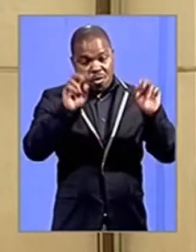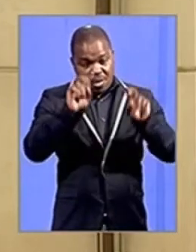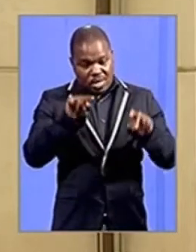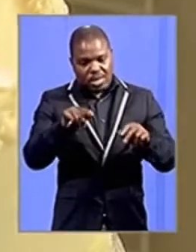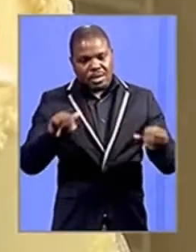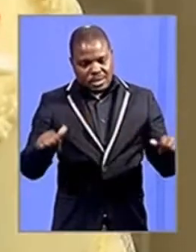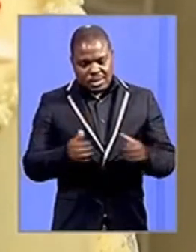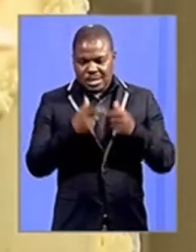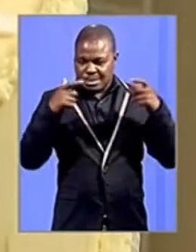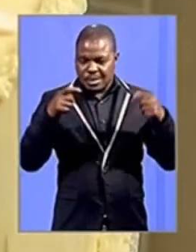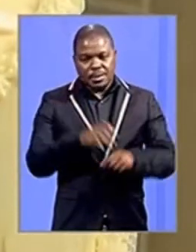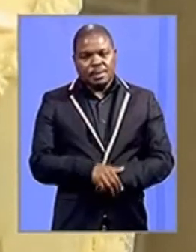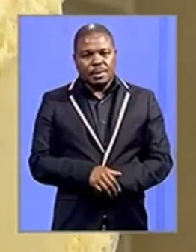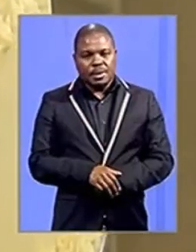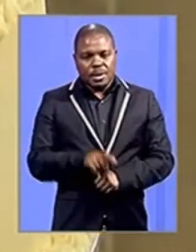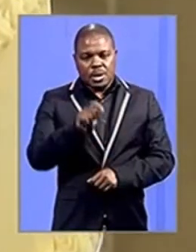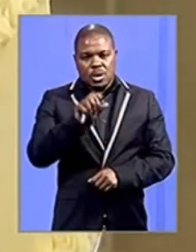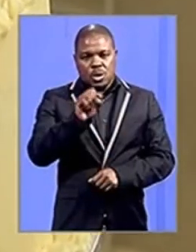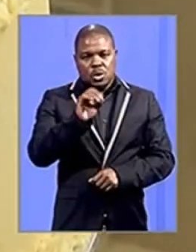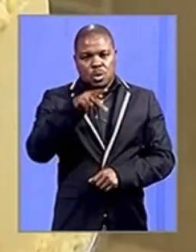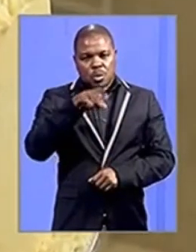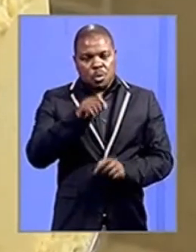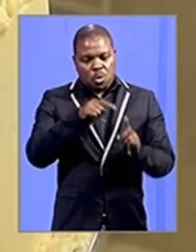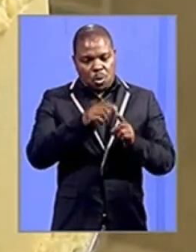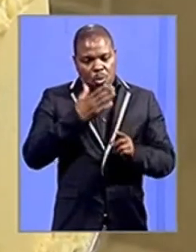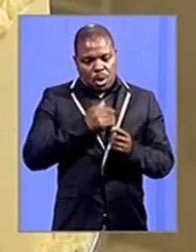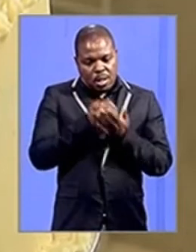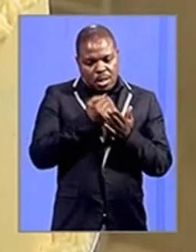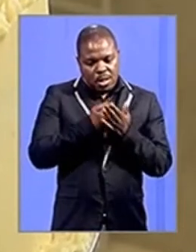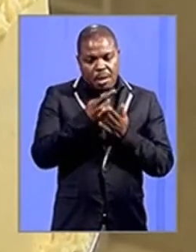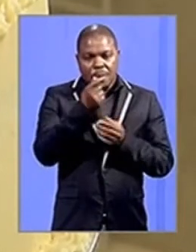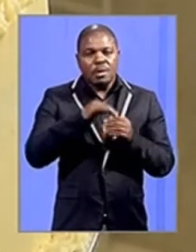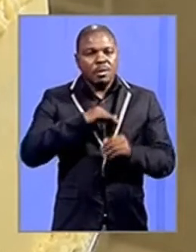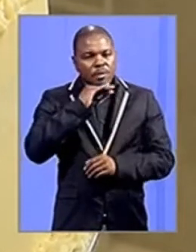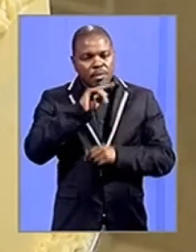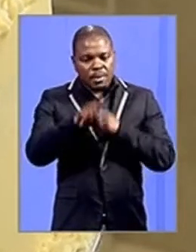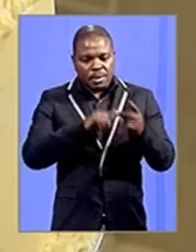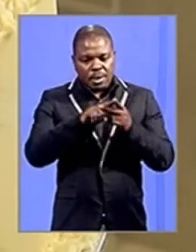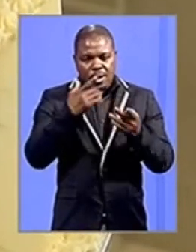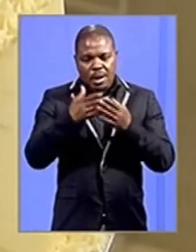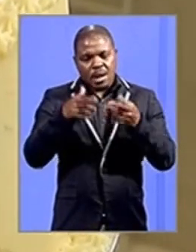challenge for me. Tsopo bjale o nyaka go boloka tšhelete e lekanego gore a kgone go bula lepaka.